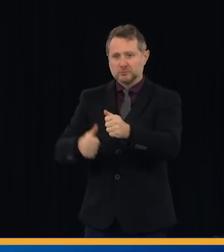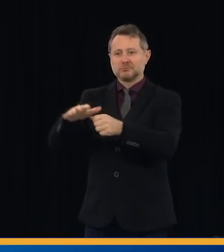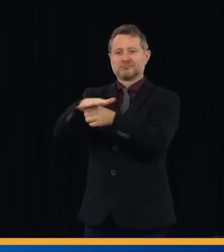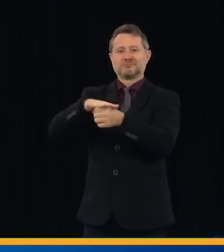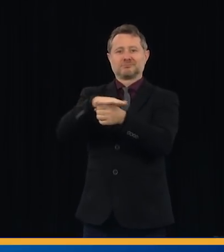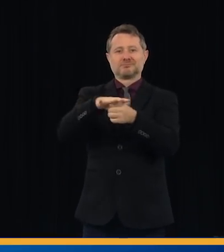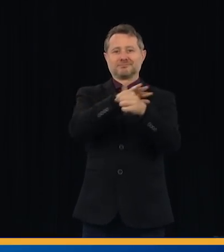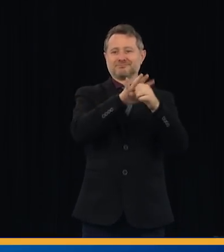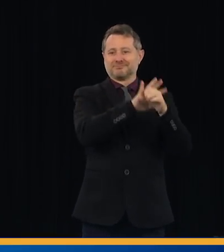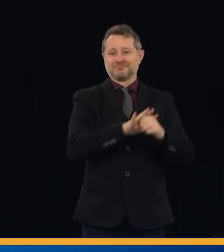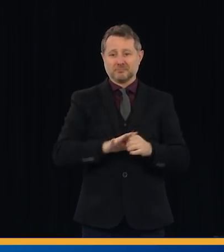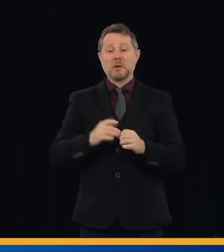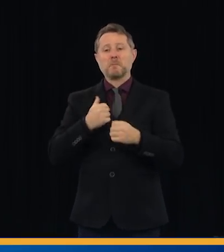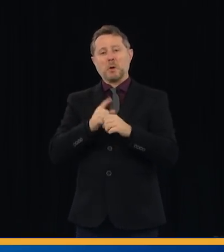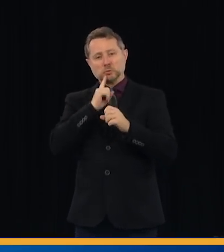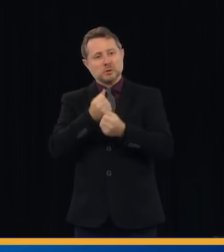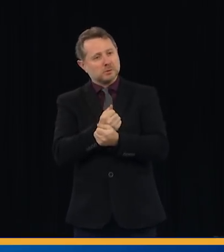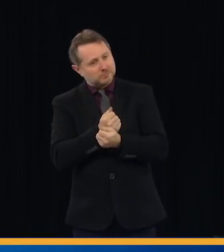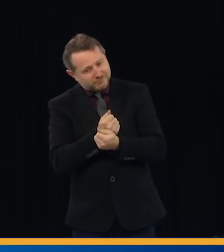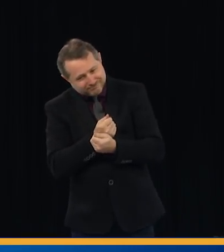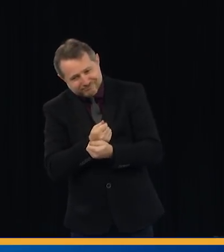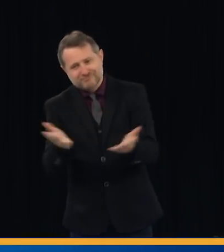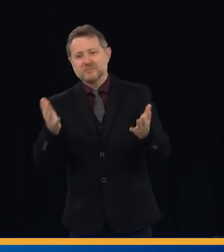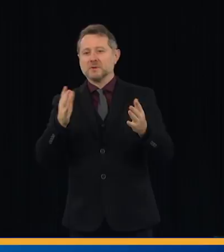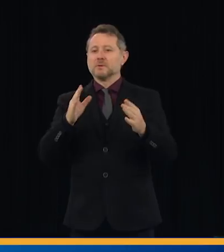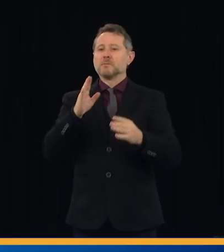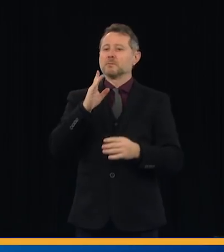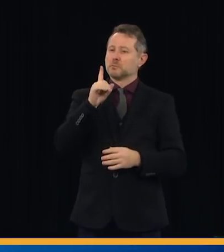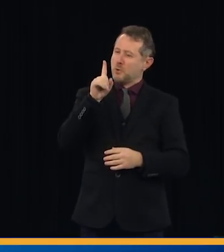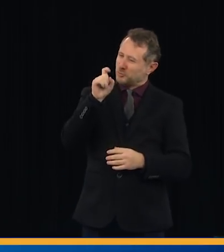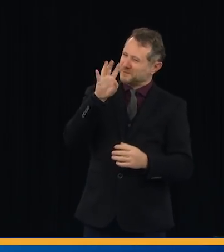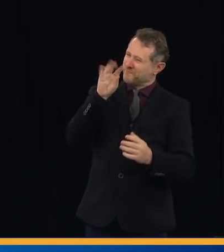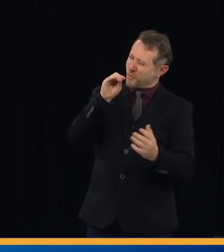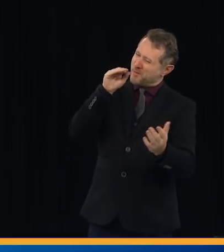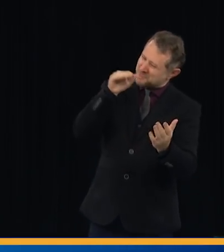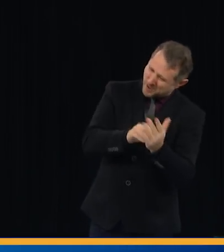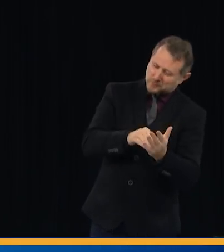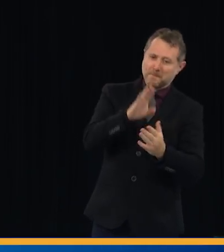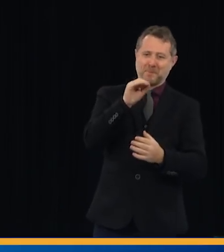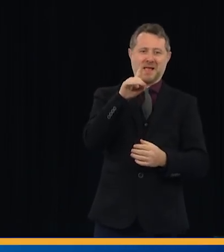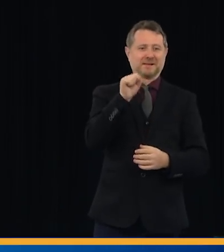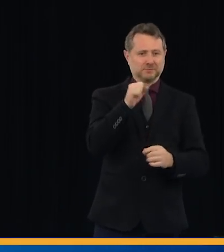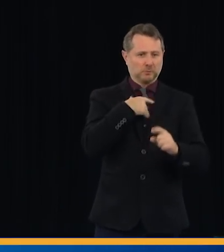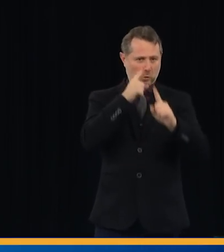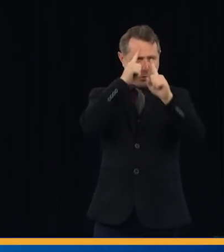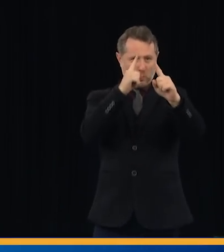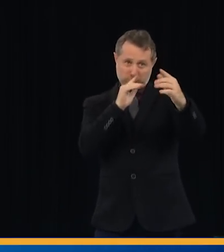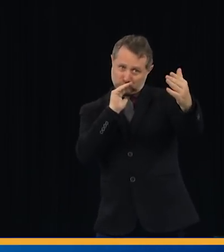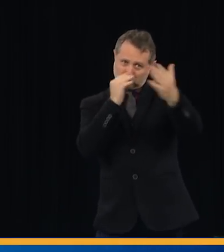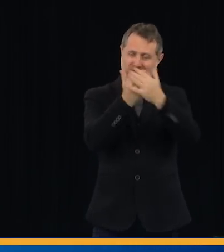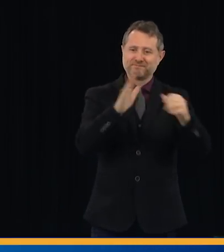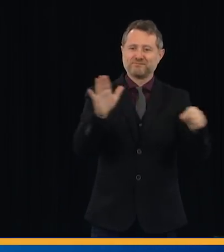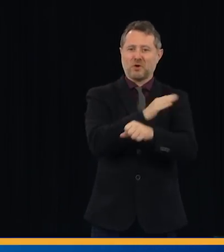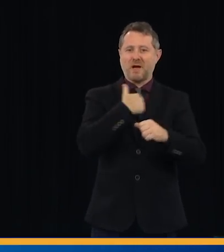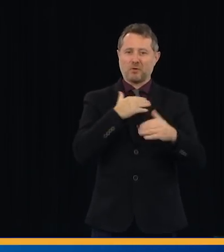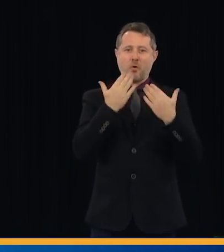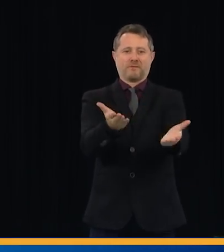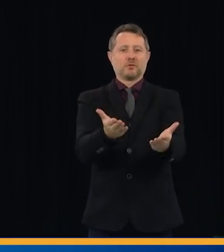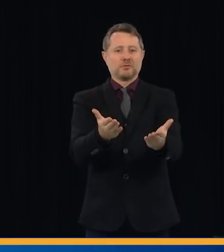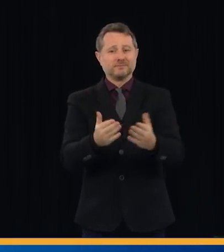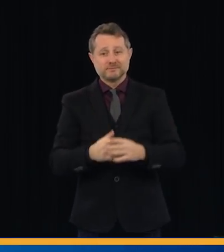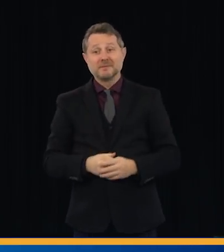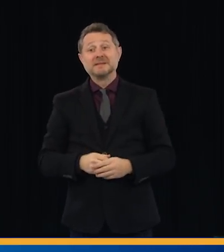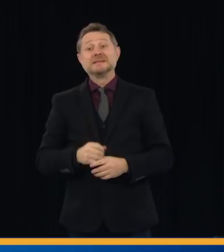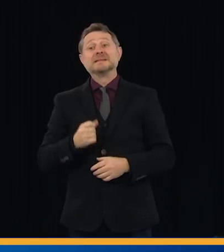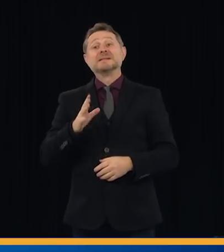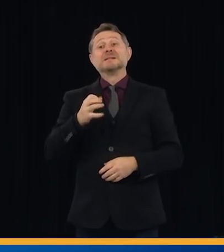the 140,000 beds. We've added 695 additional beds, South Beach